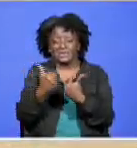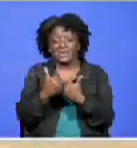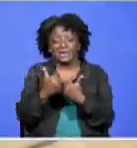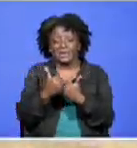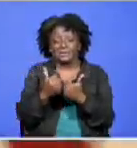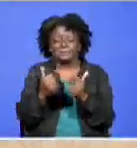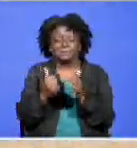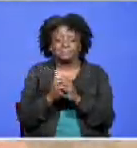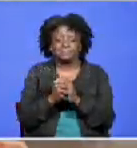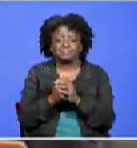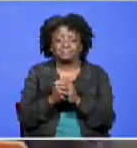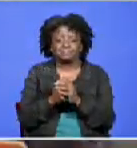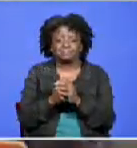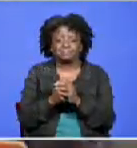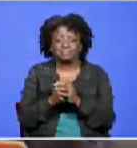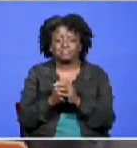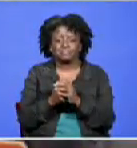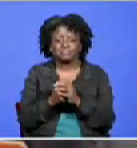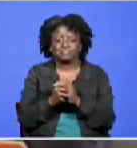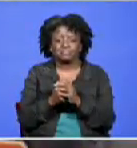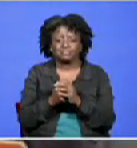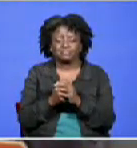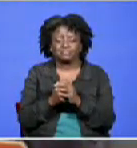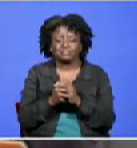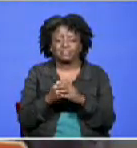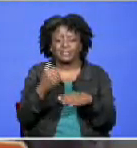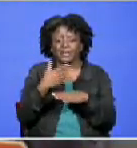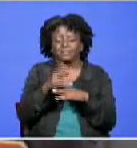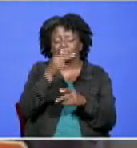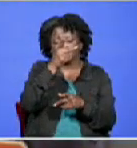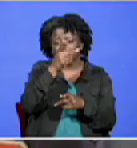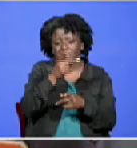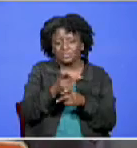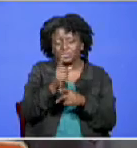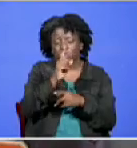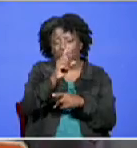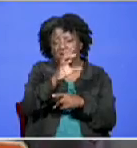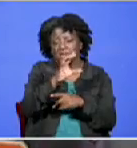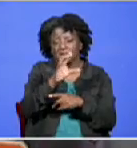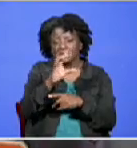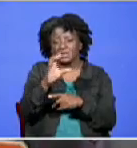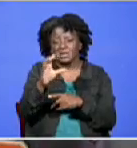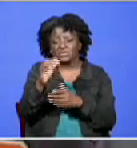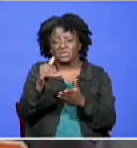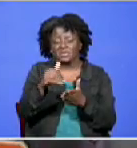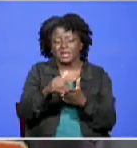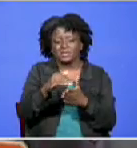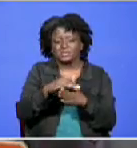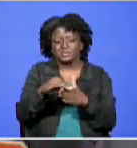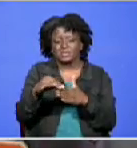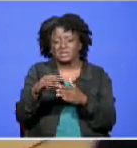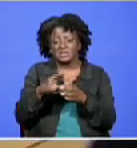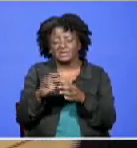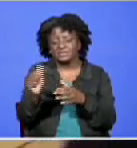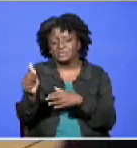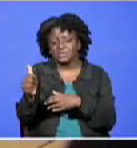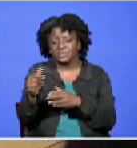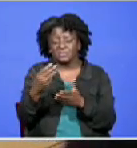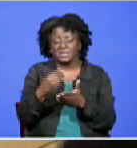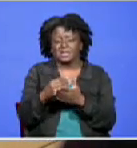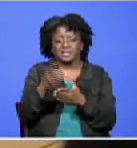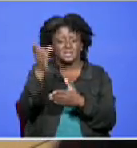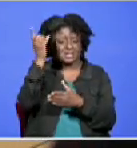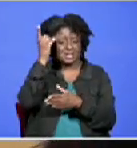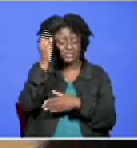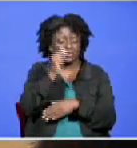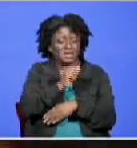of the playoffs. After pledging $100,000 of his own money to help with hurricane relief, DeAndre Ayton now working with the